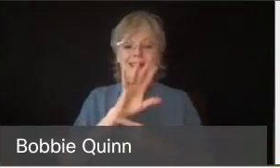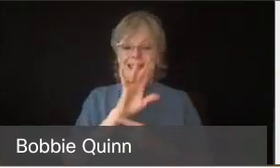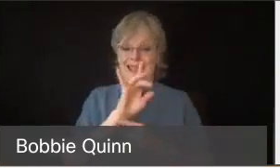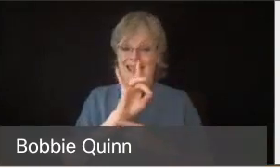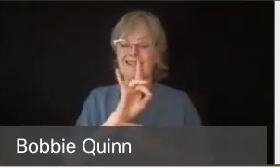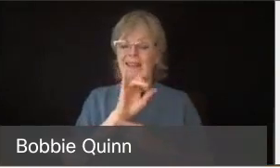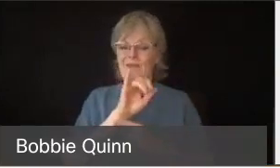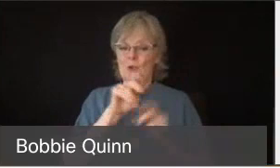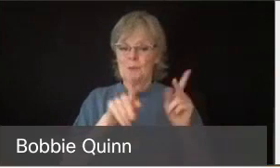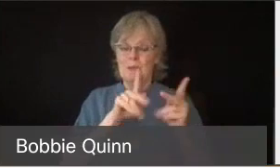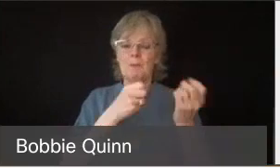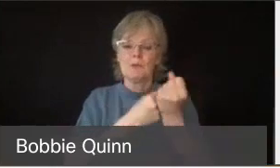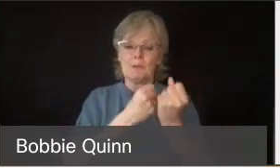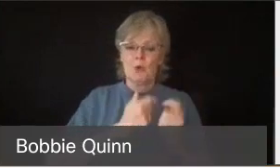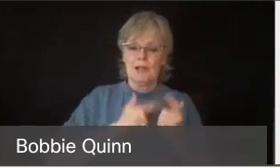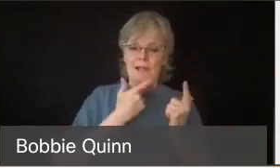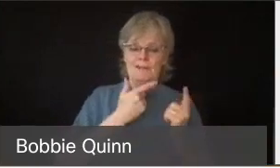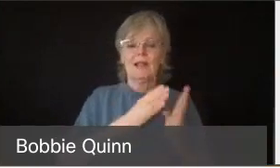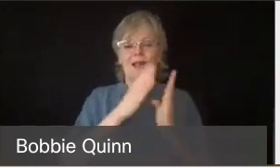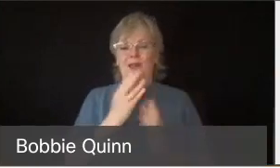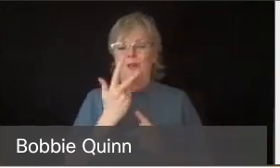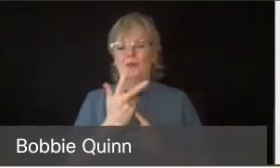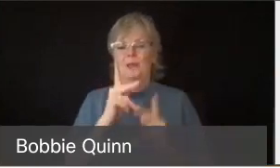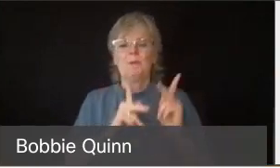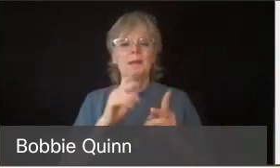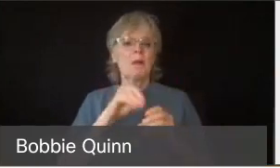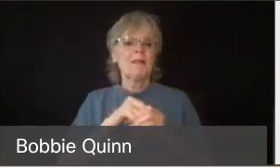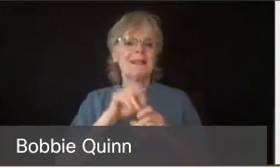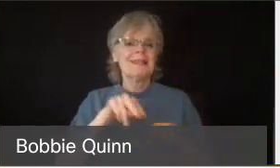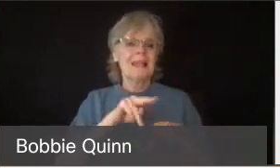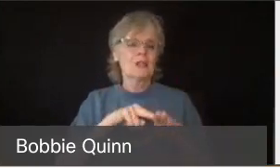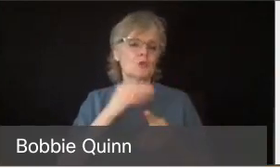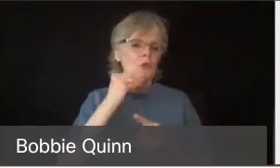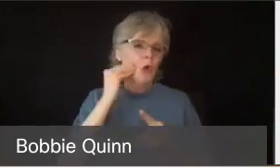supported living and 3 were in a natural home.